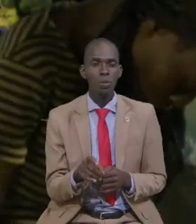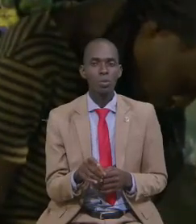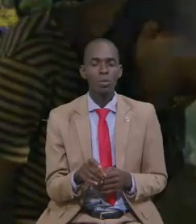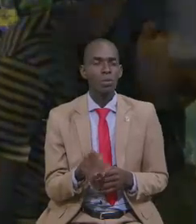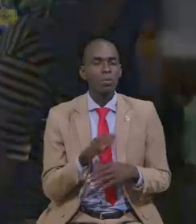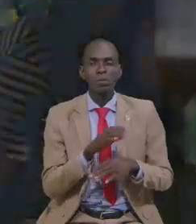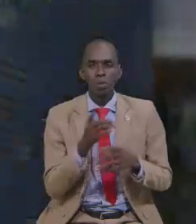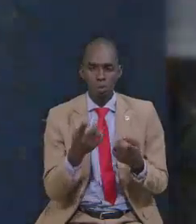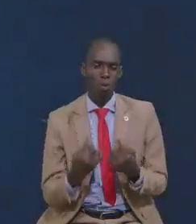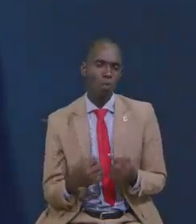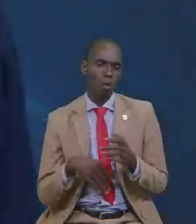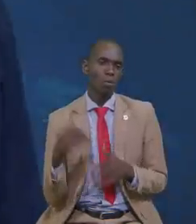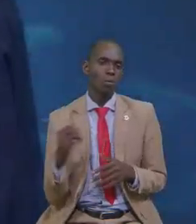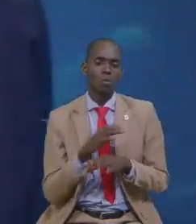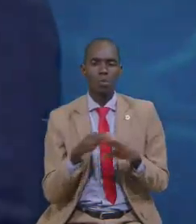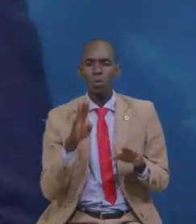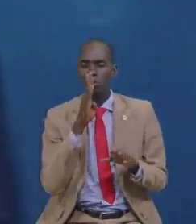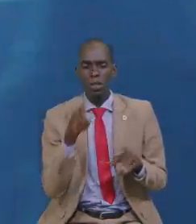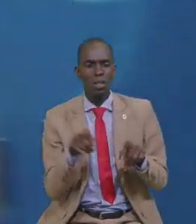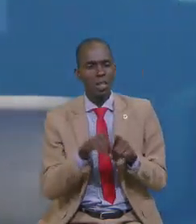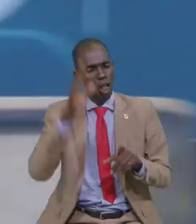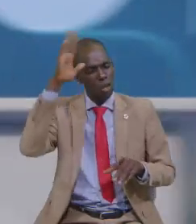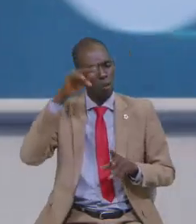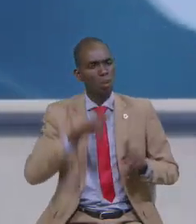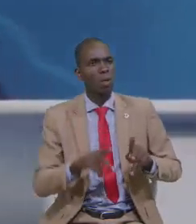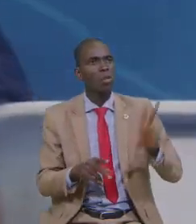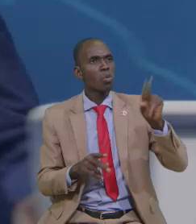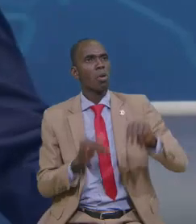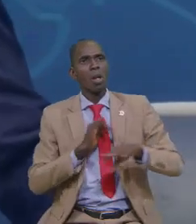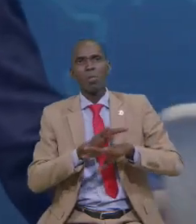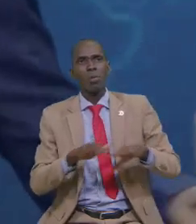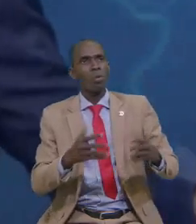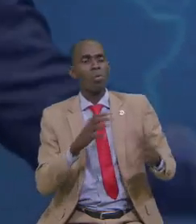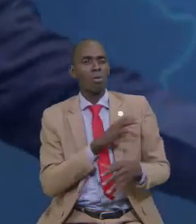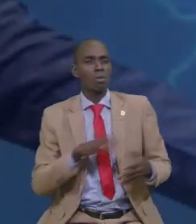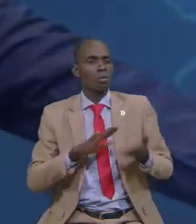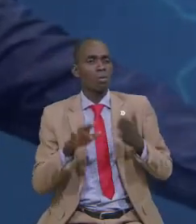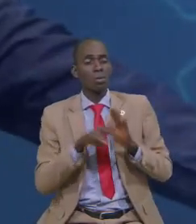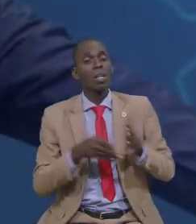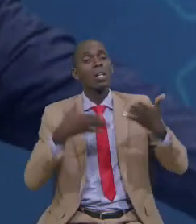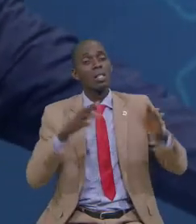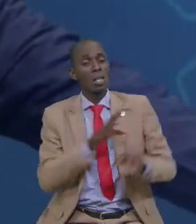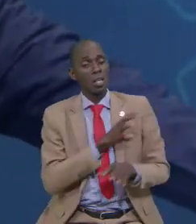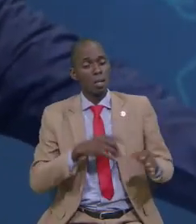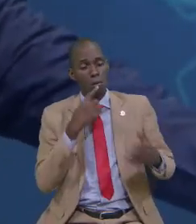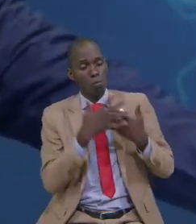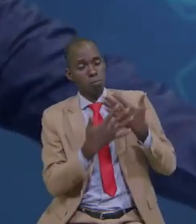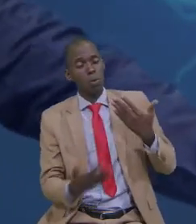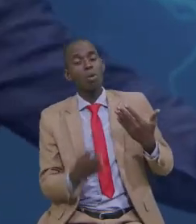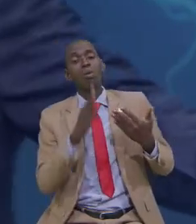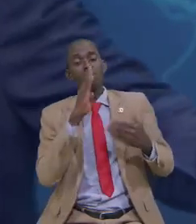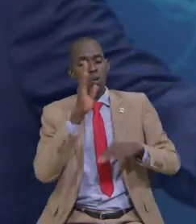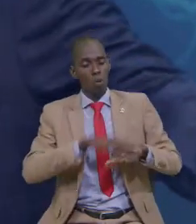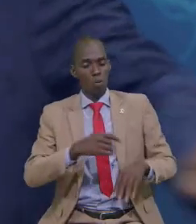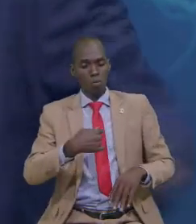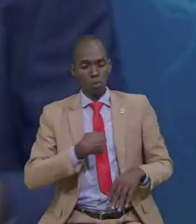people. They say, no, we don't want forgiveness. Let his blood come upon us and our children. Don't do like that.